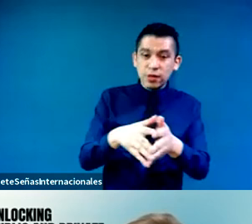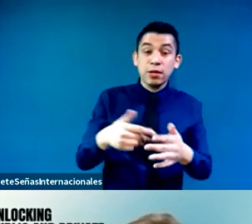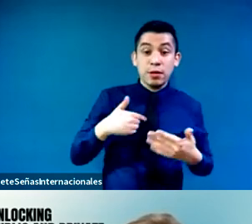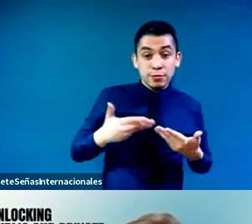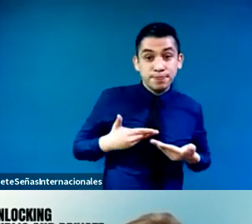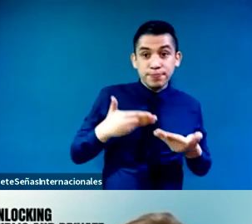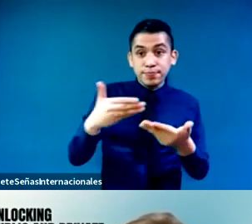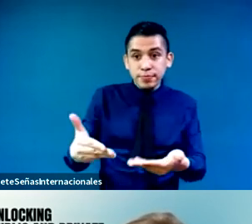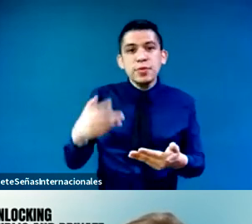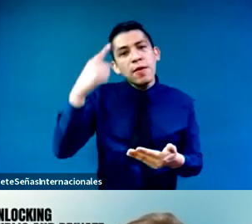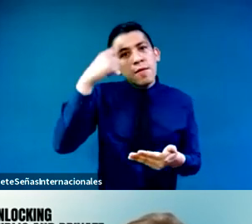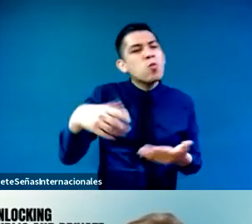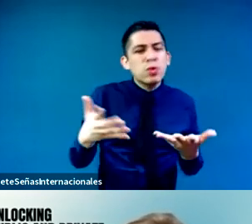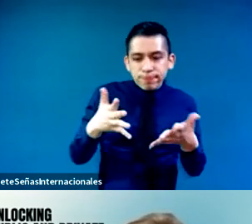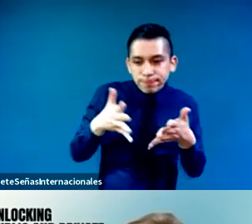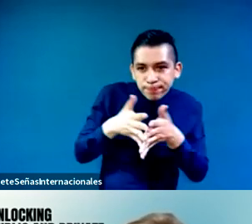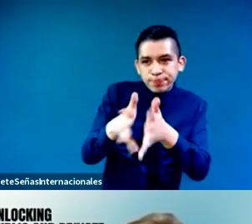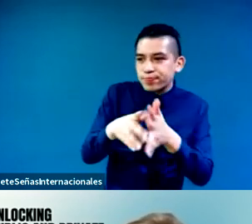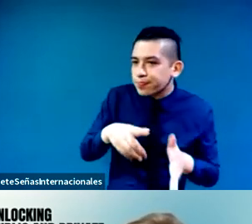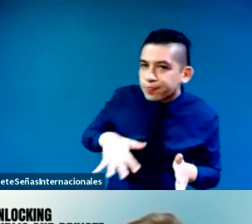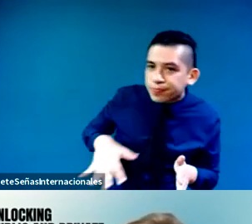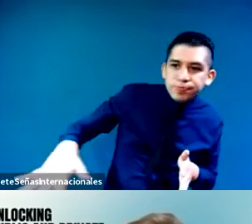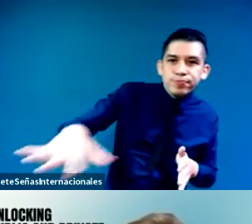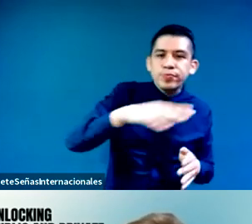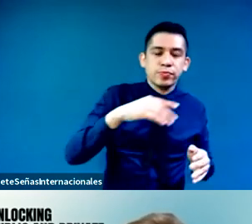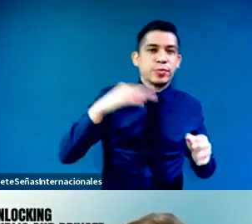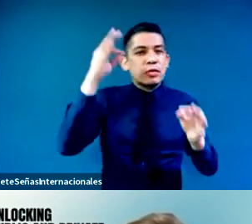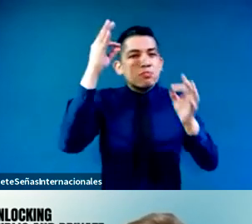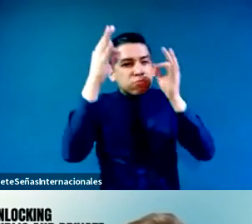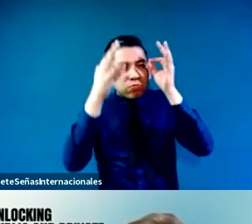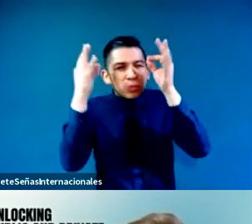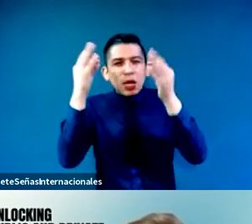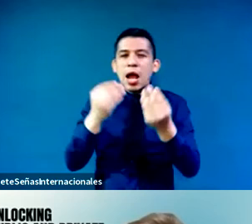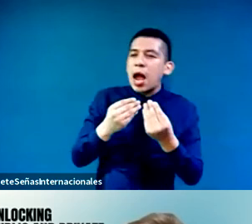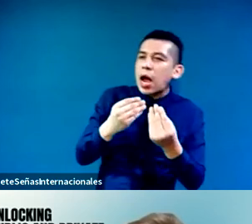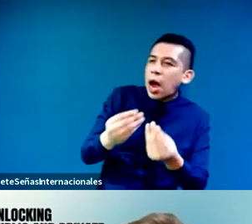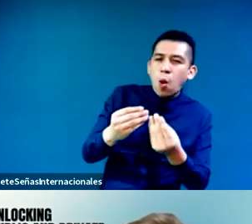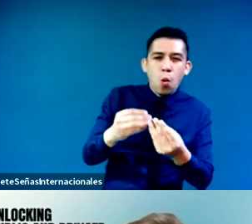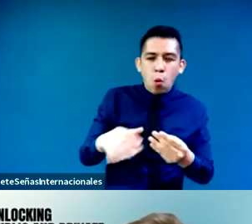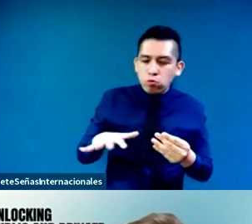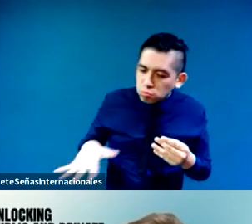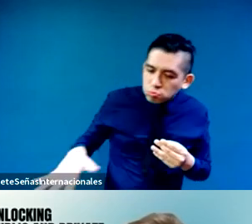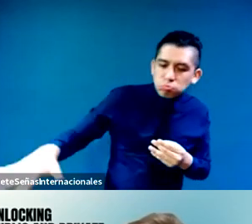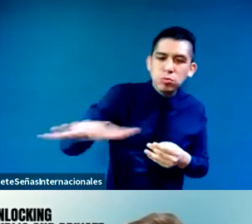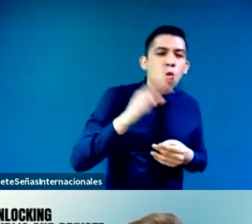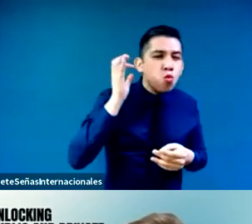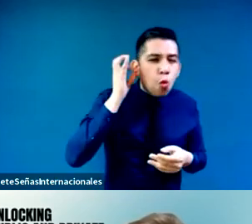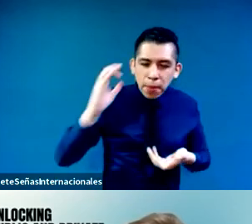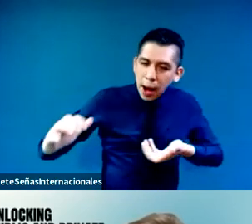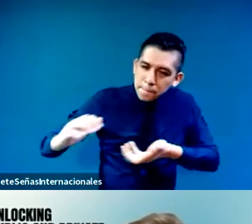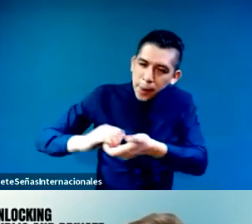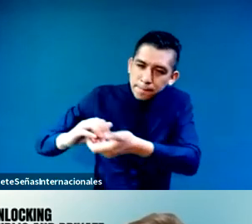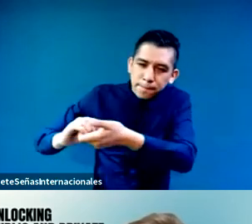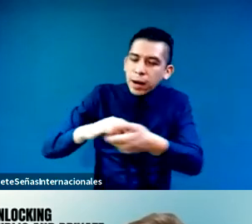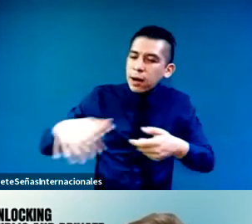how we can all become involved in this ambitious agenda. This agenda that will